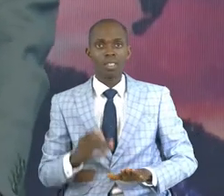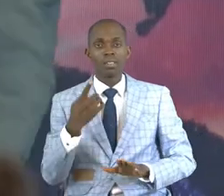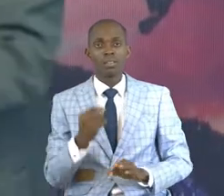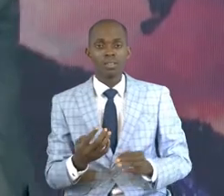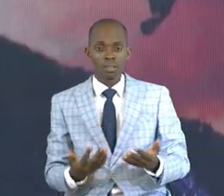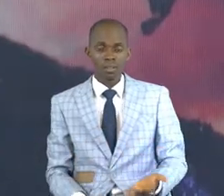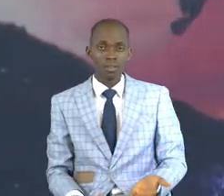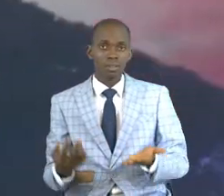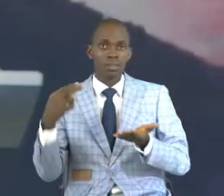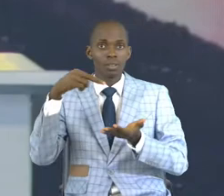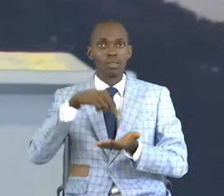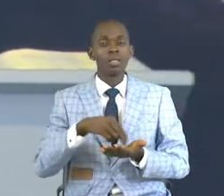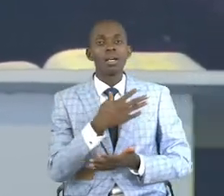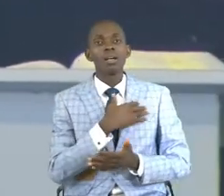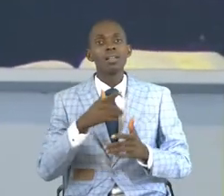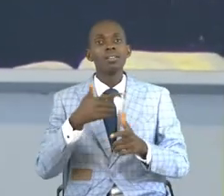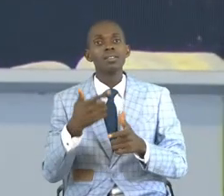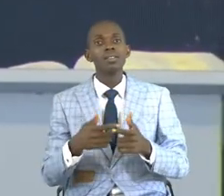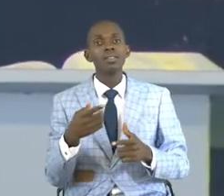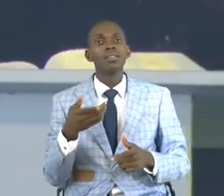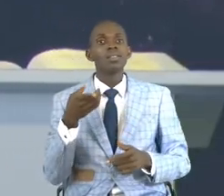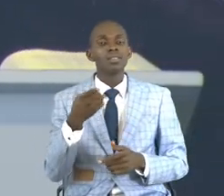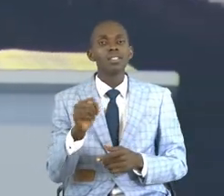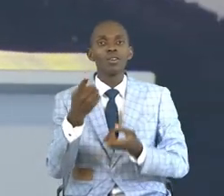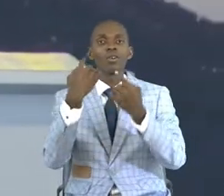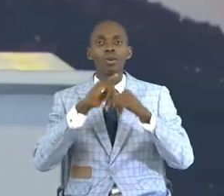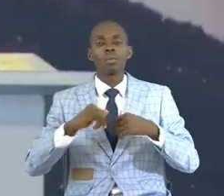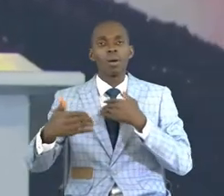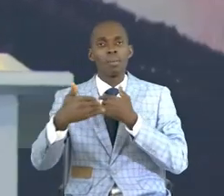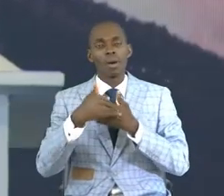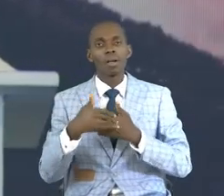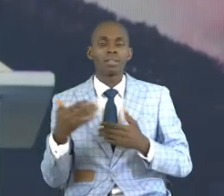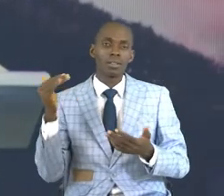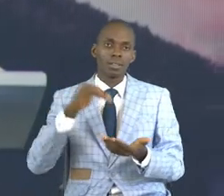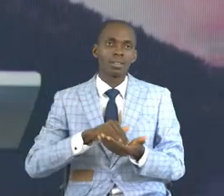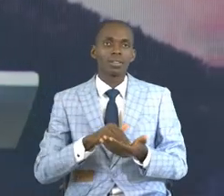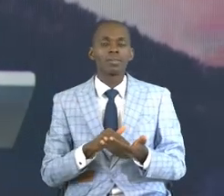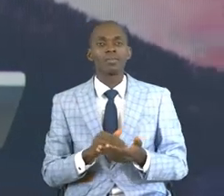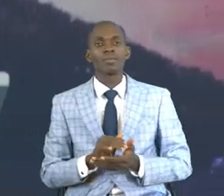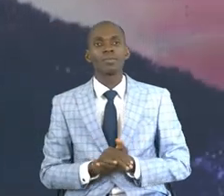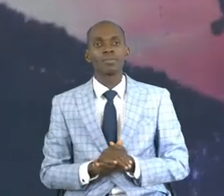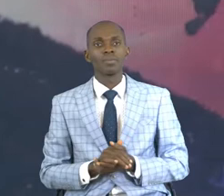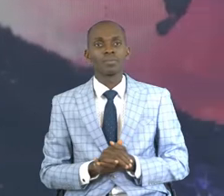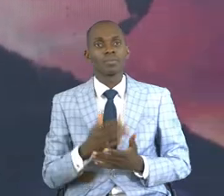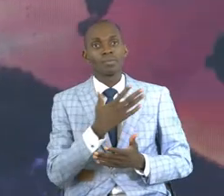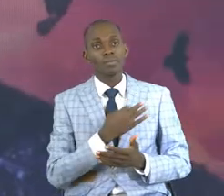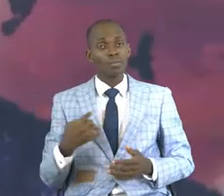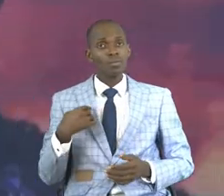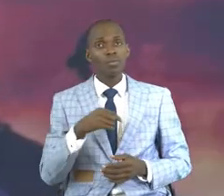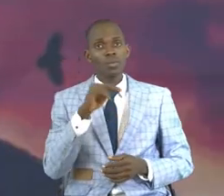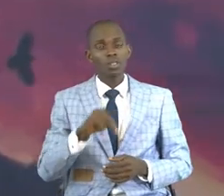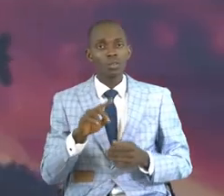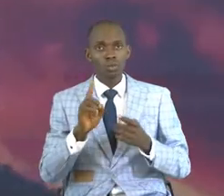resurrection, and then he'll be coming back again. And now we need to center